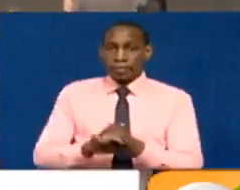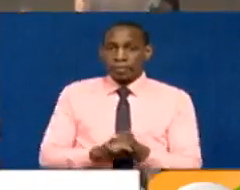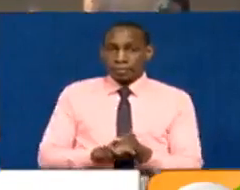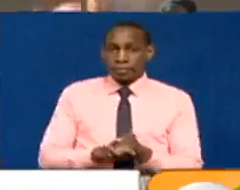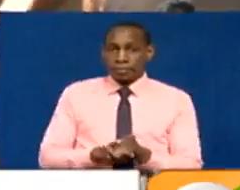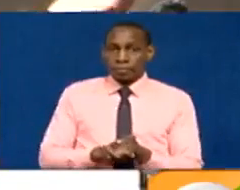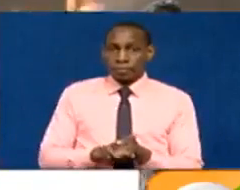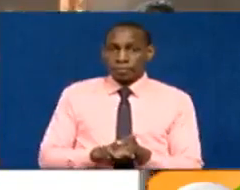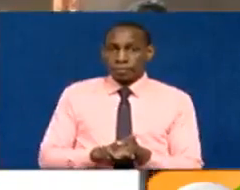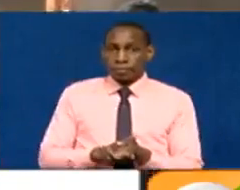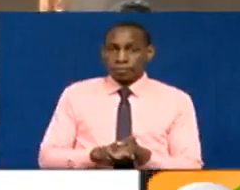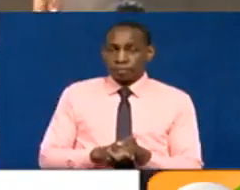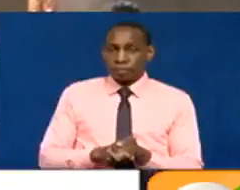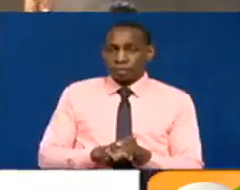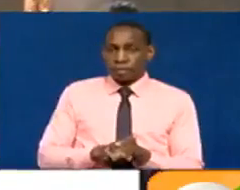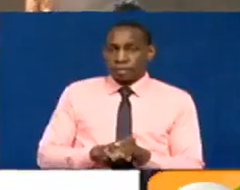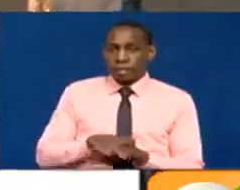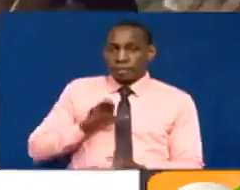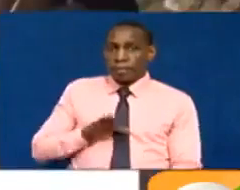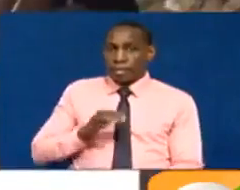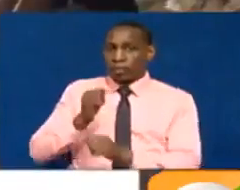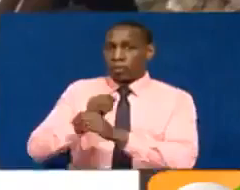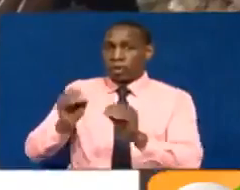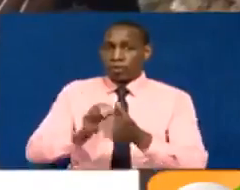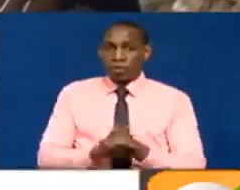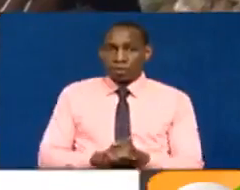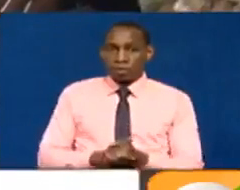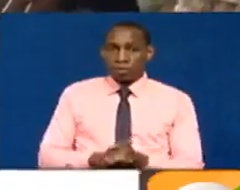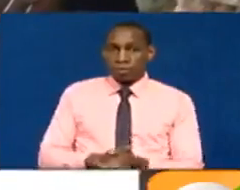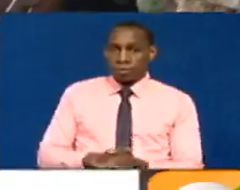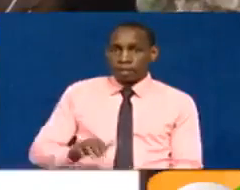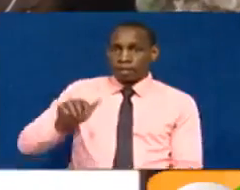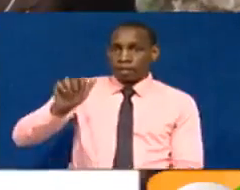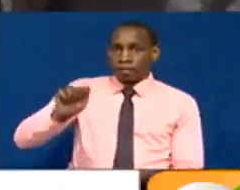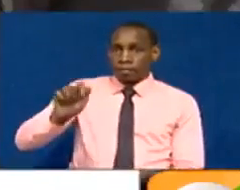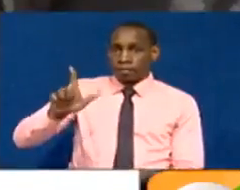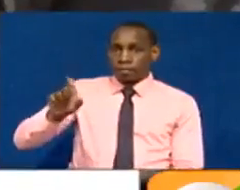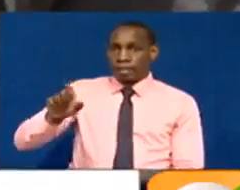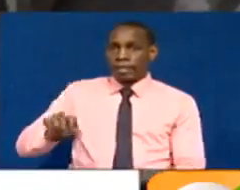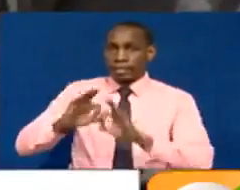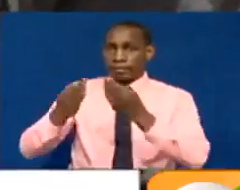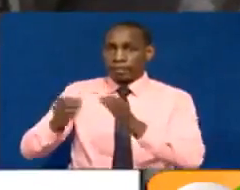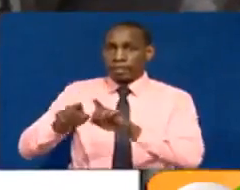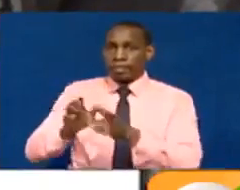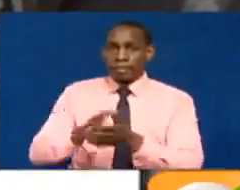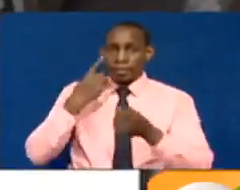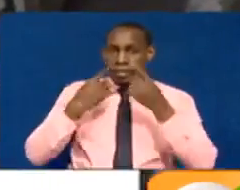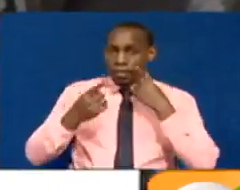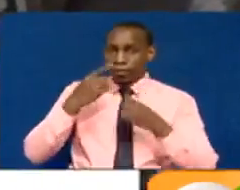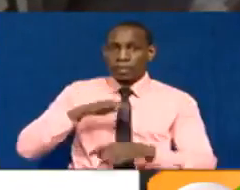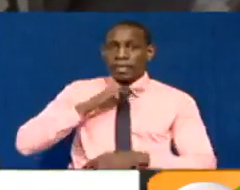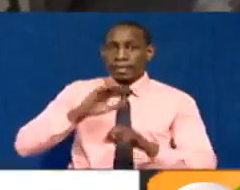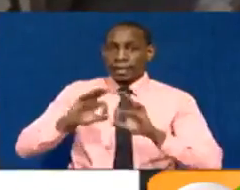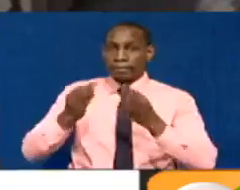wao wamebaki single mothers na wana job. The late Axley Angusi's family is also mourning the sudden death of